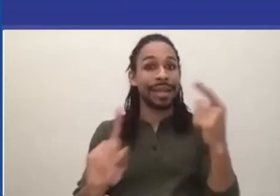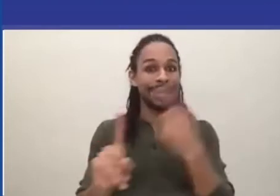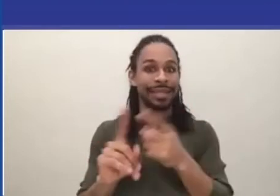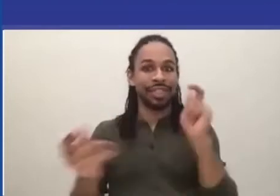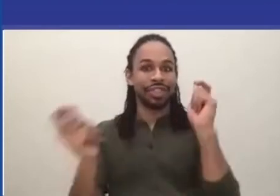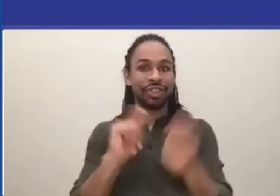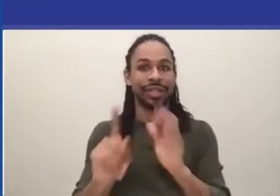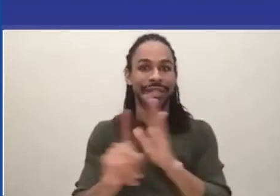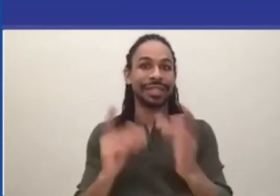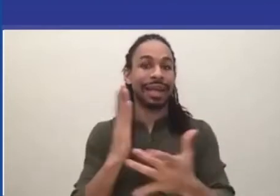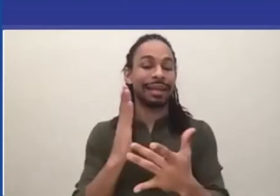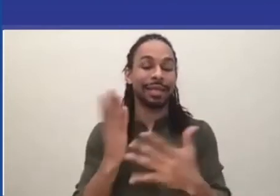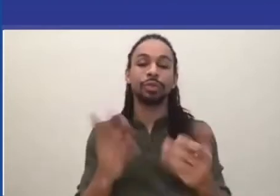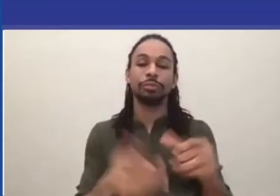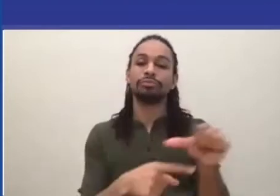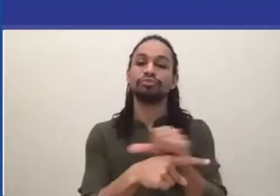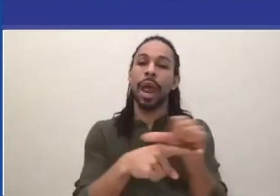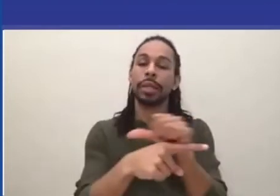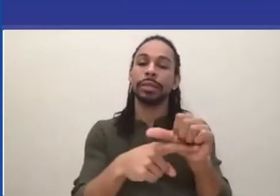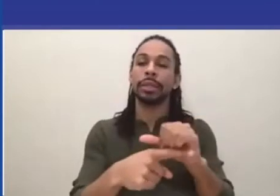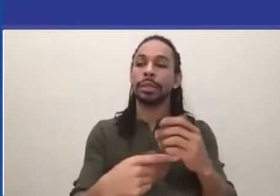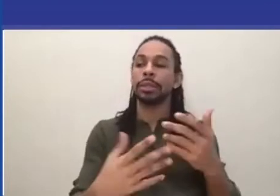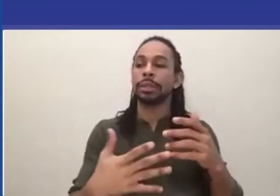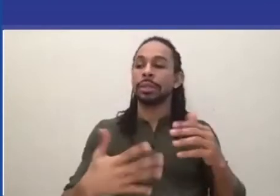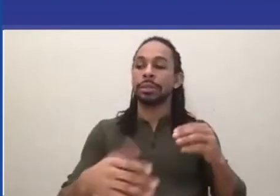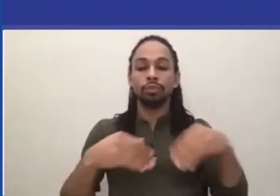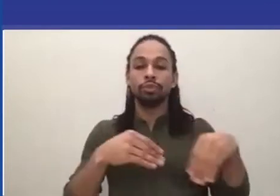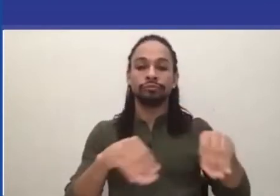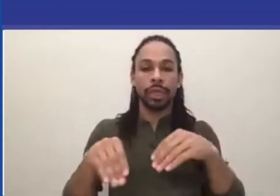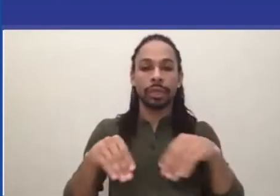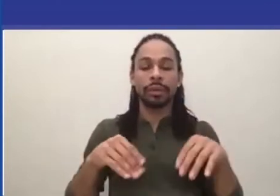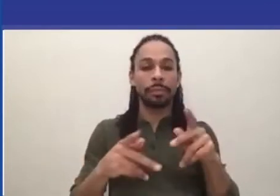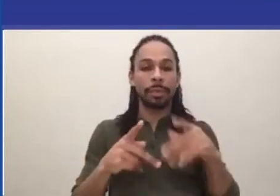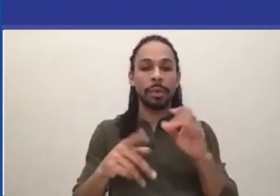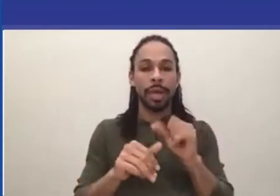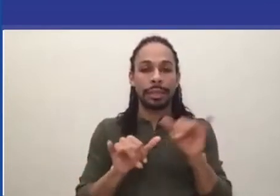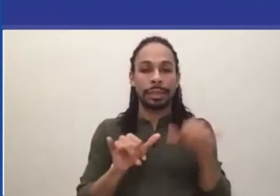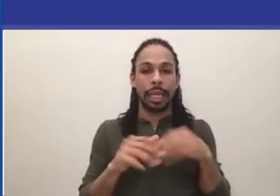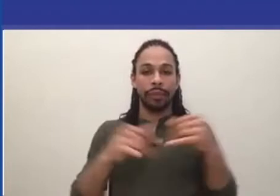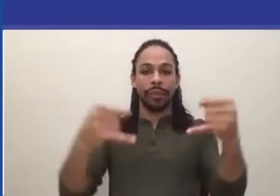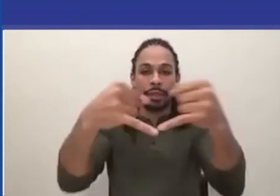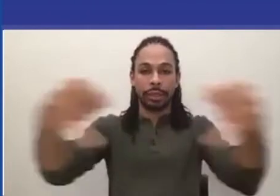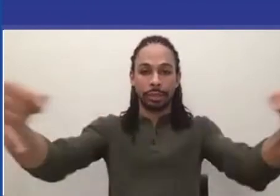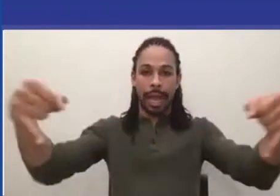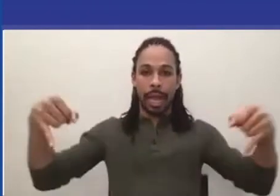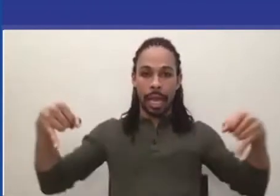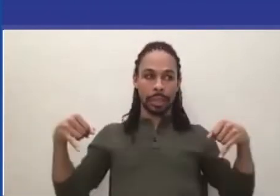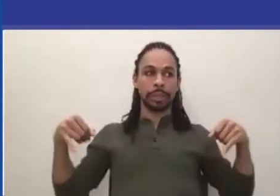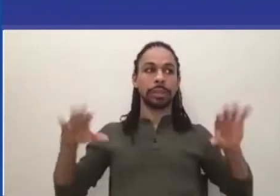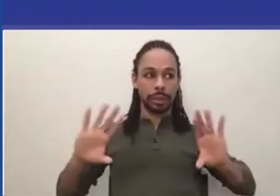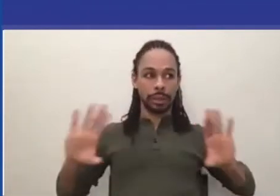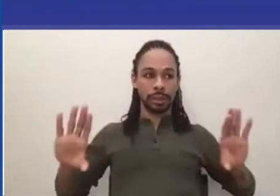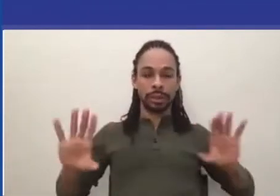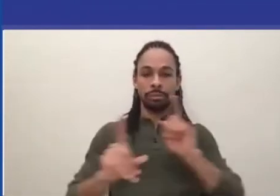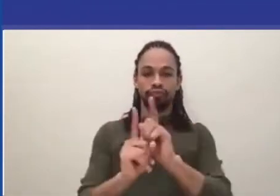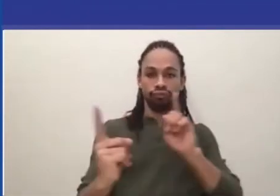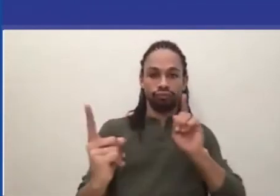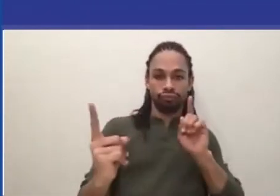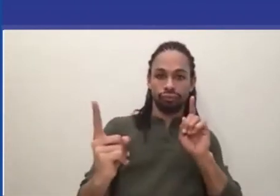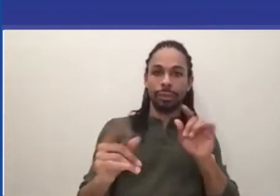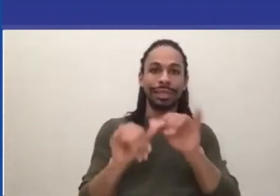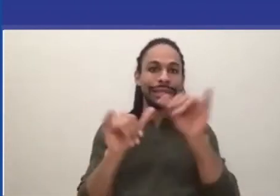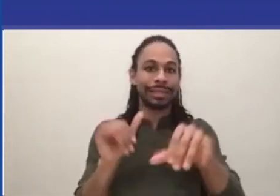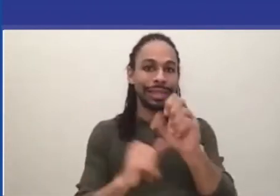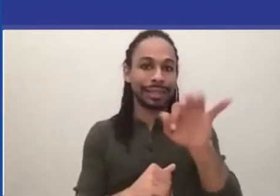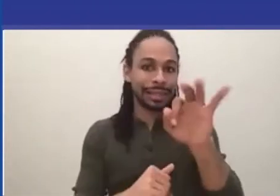can stay in their own space and be safe. So that's changed how he teaches the dance. And then he also told me